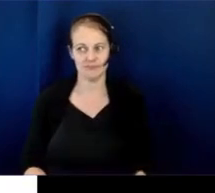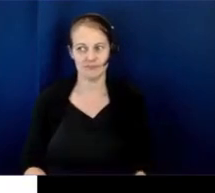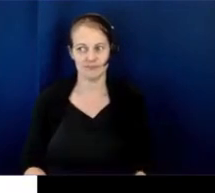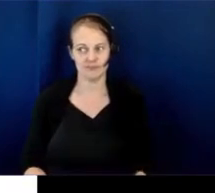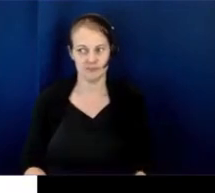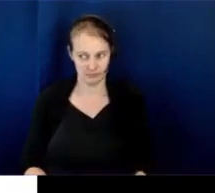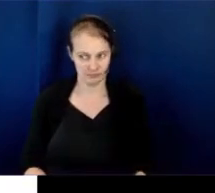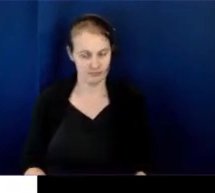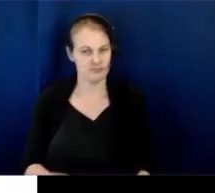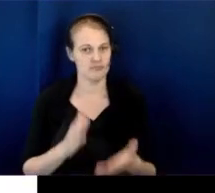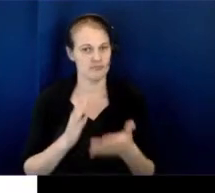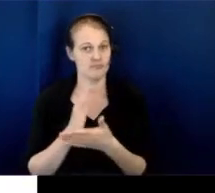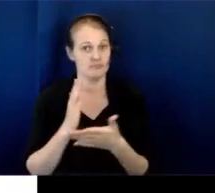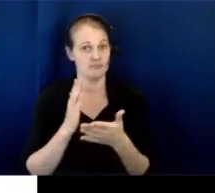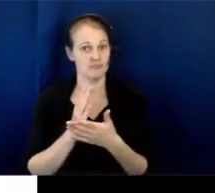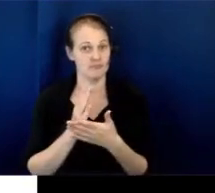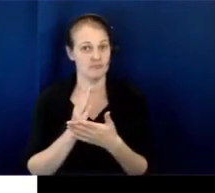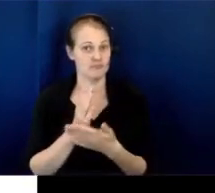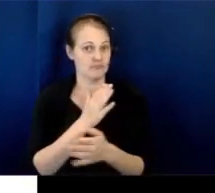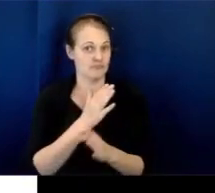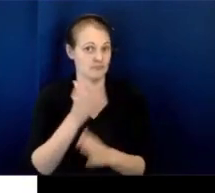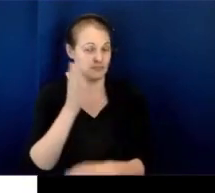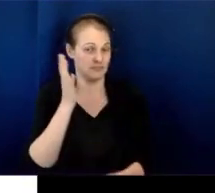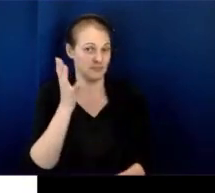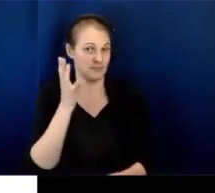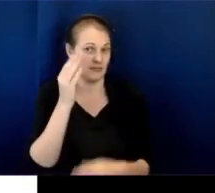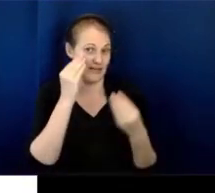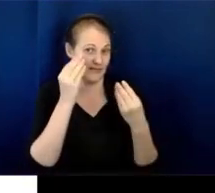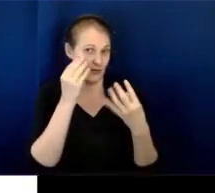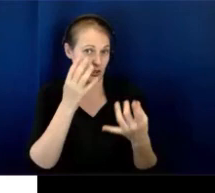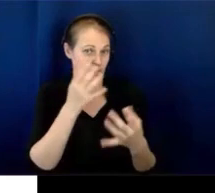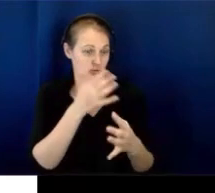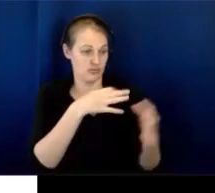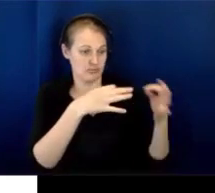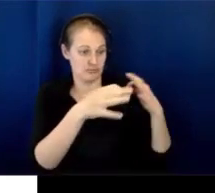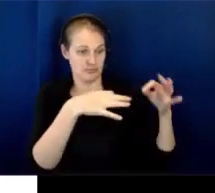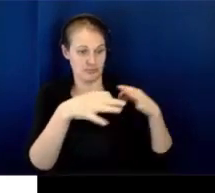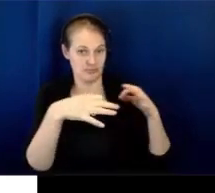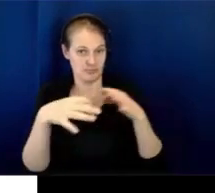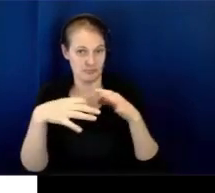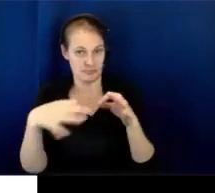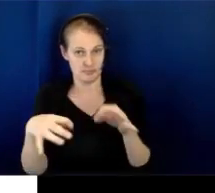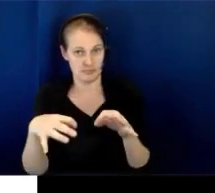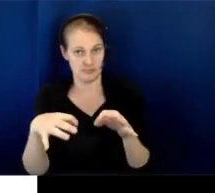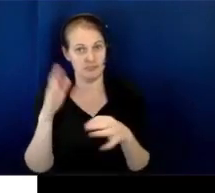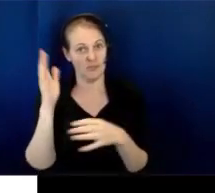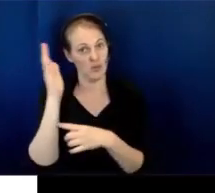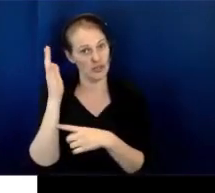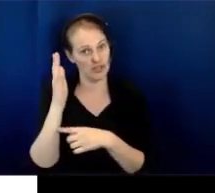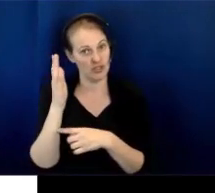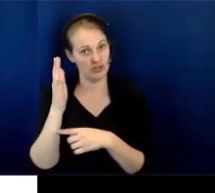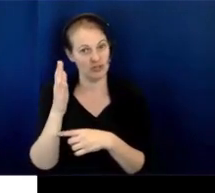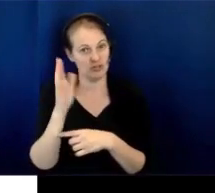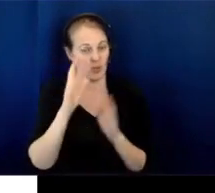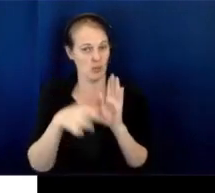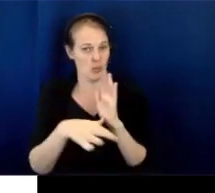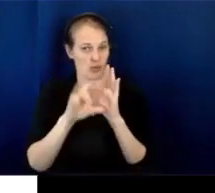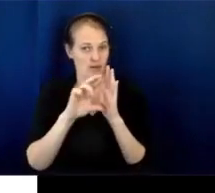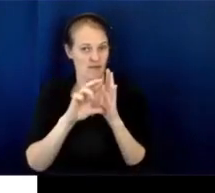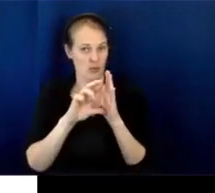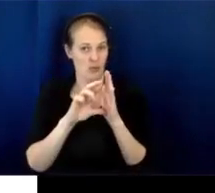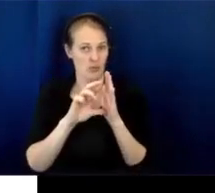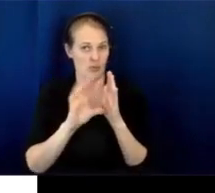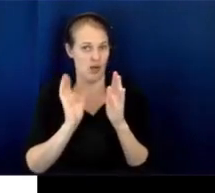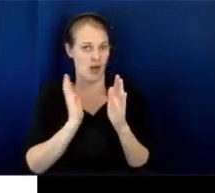Okay, and that is the end of the content portion of our presentation. And I'll quickly just review some of the